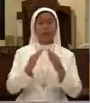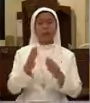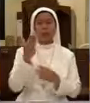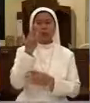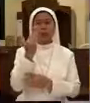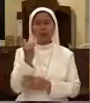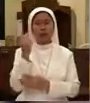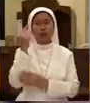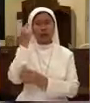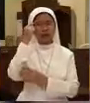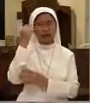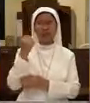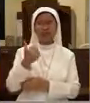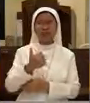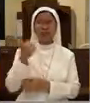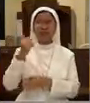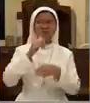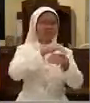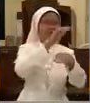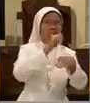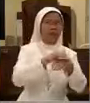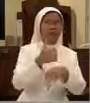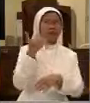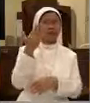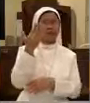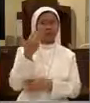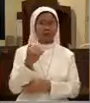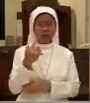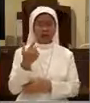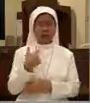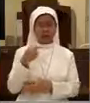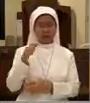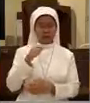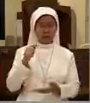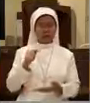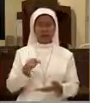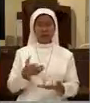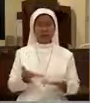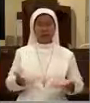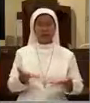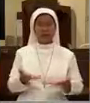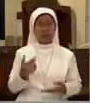others? Eh, dito nga, sa home. Ang dami na nating needs.